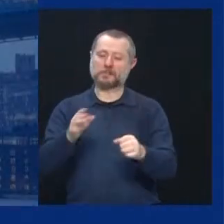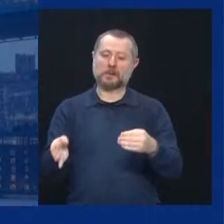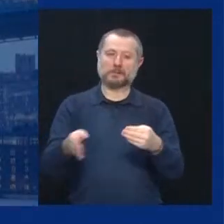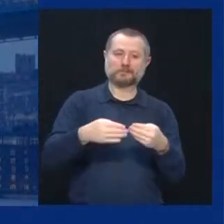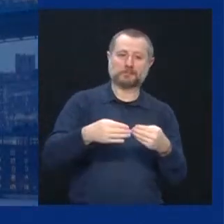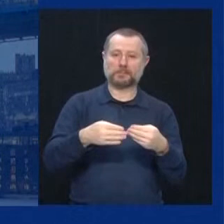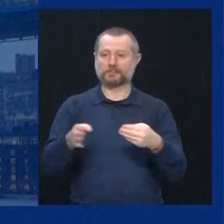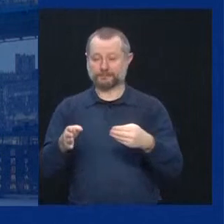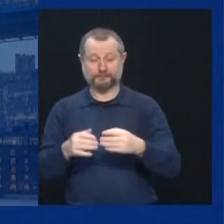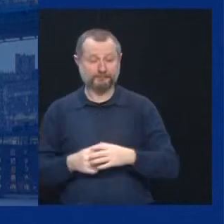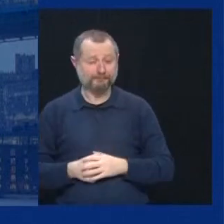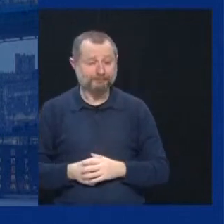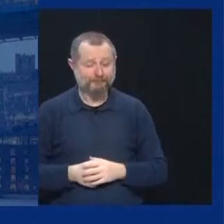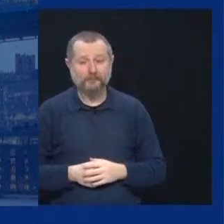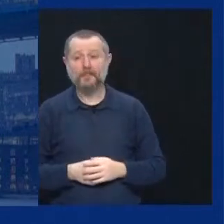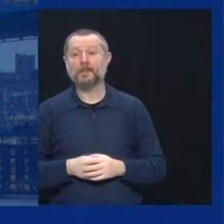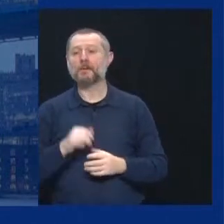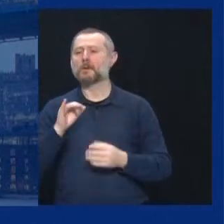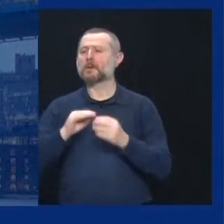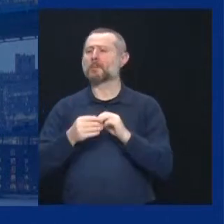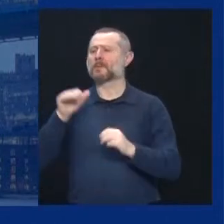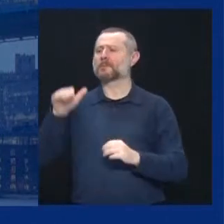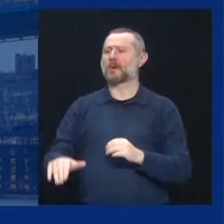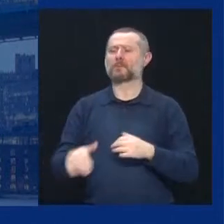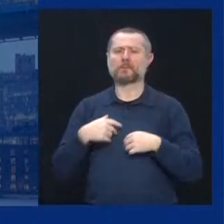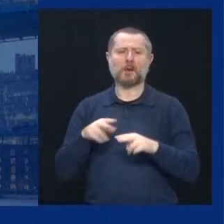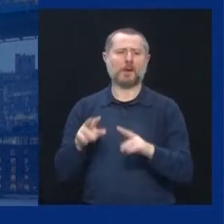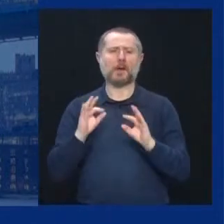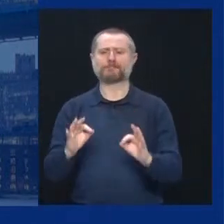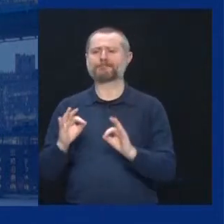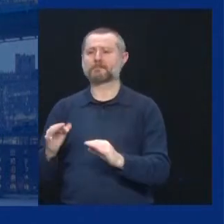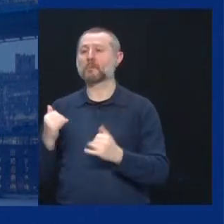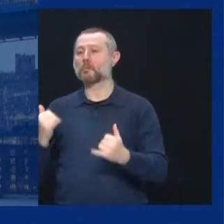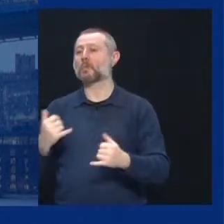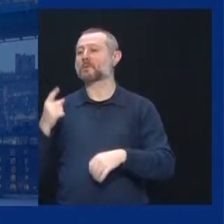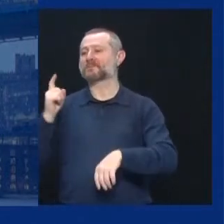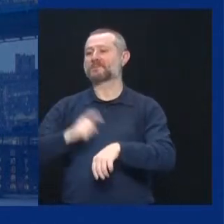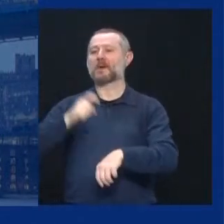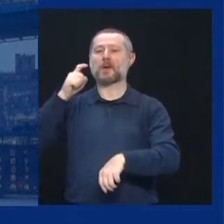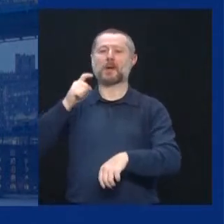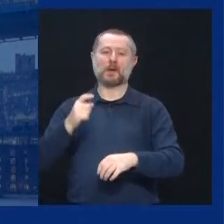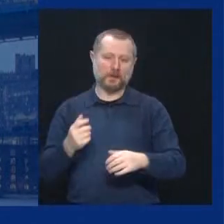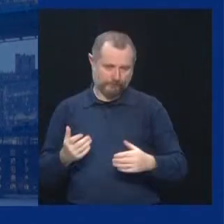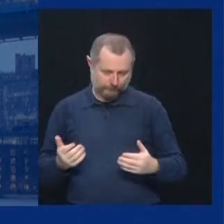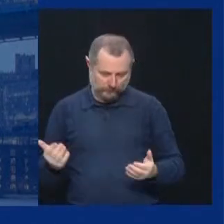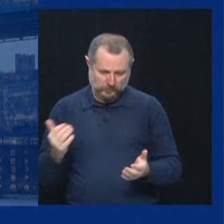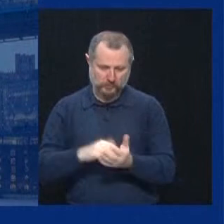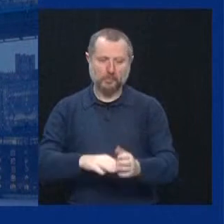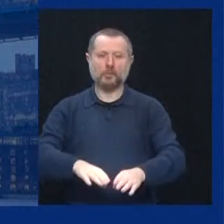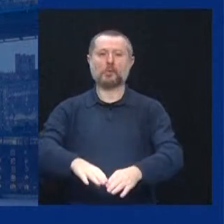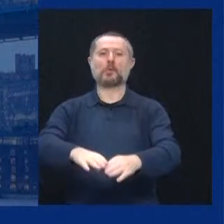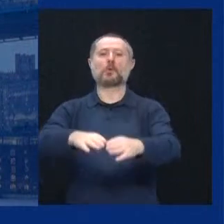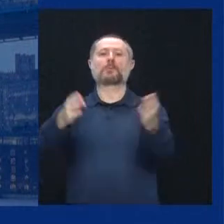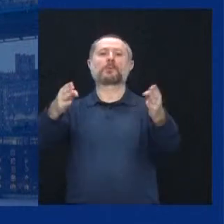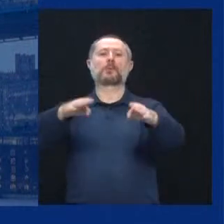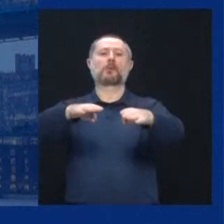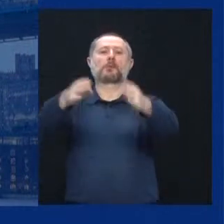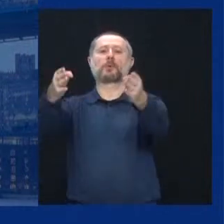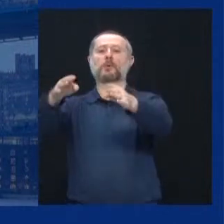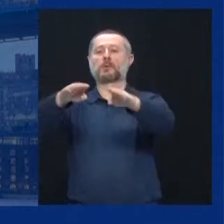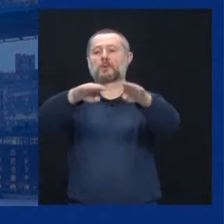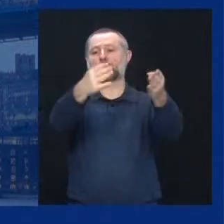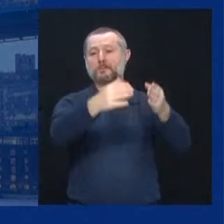The numbers are all going down. So now is the time to start doing more reopening. If the